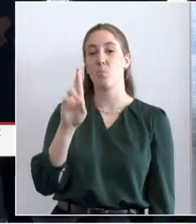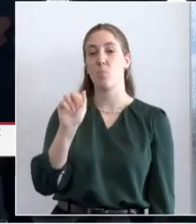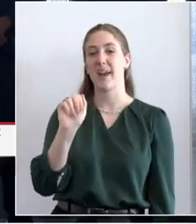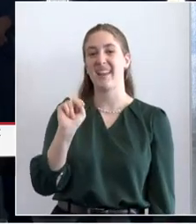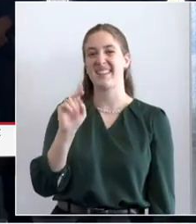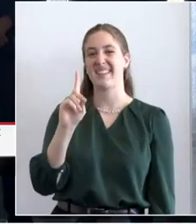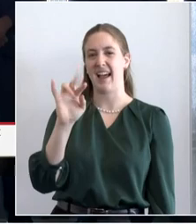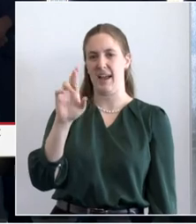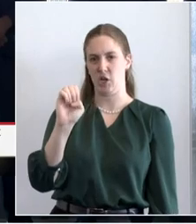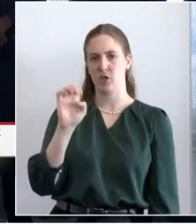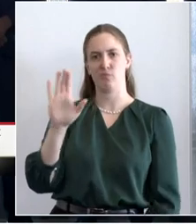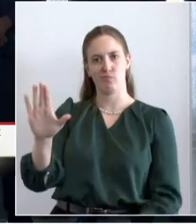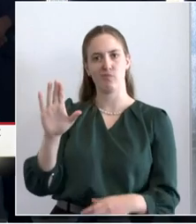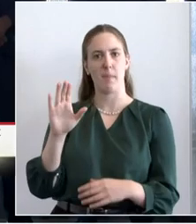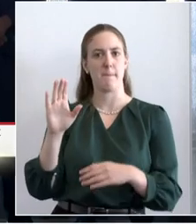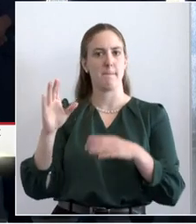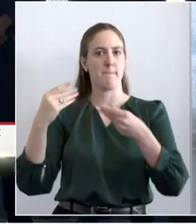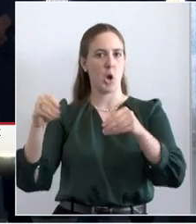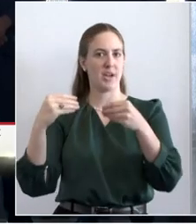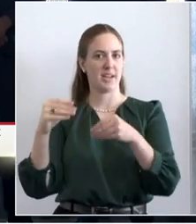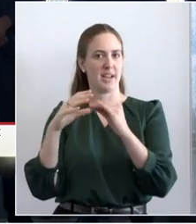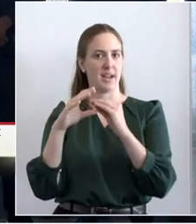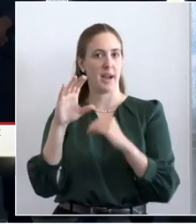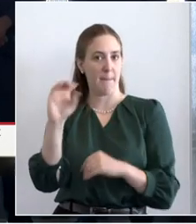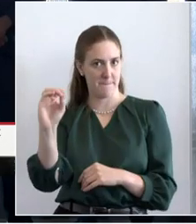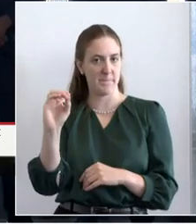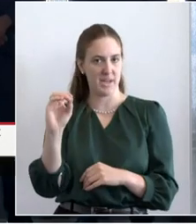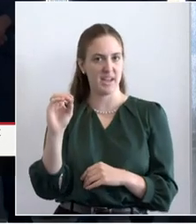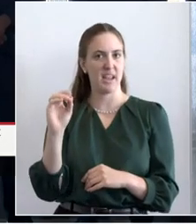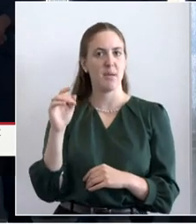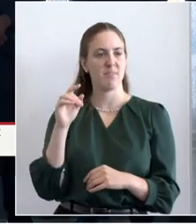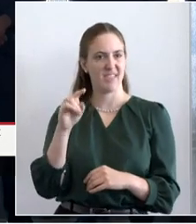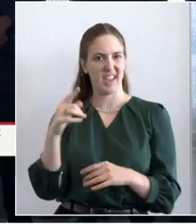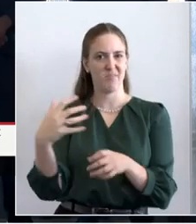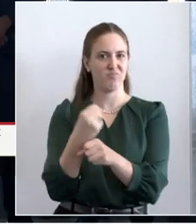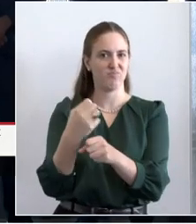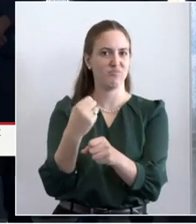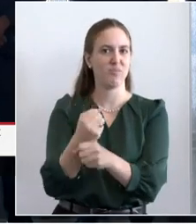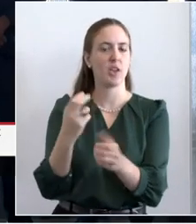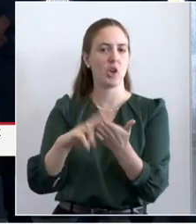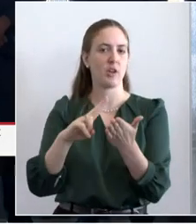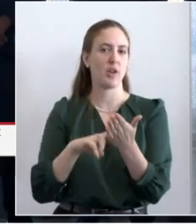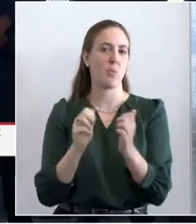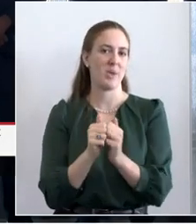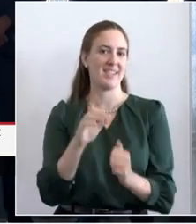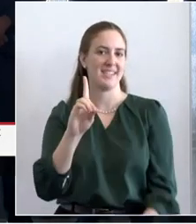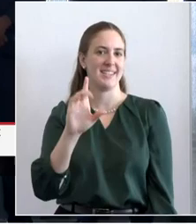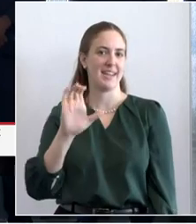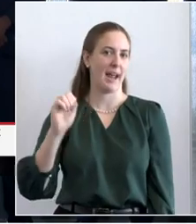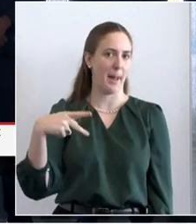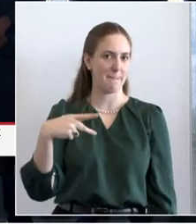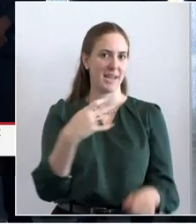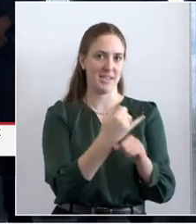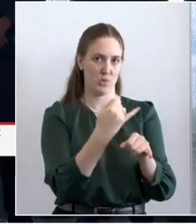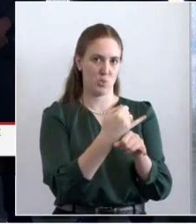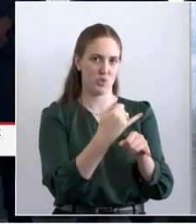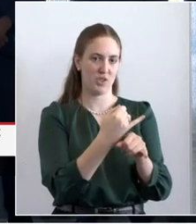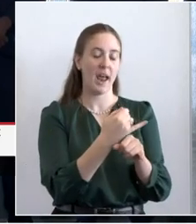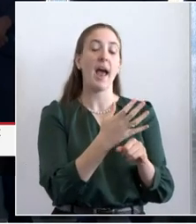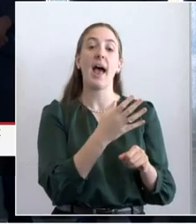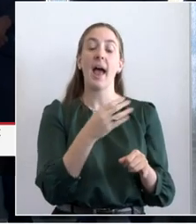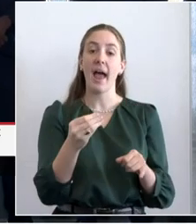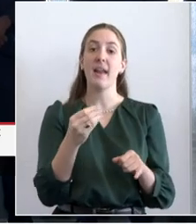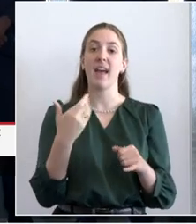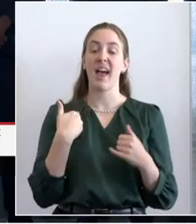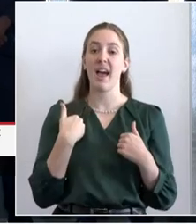Is a marketing company that has won multiple contracts with DCAP institutions and has built